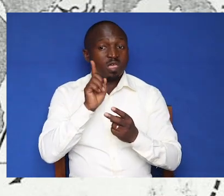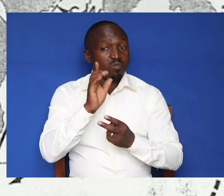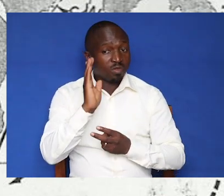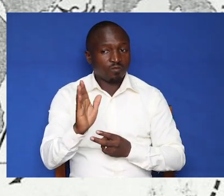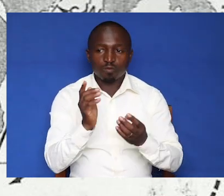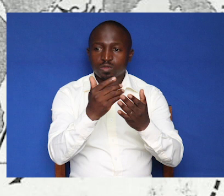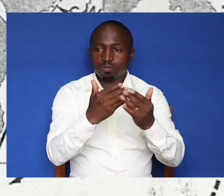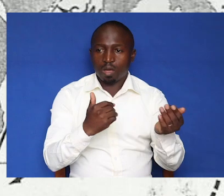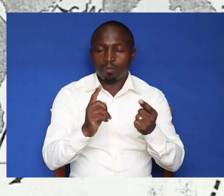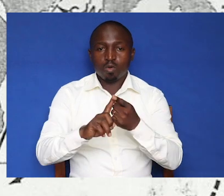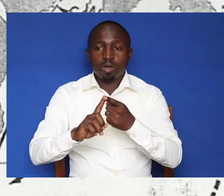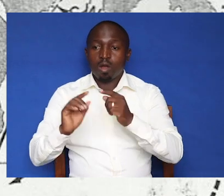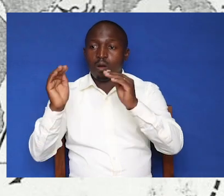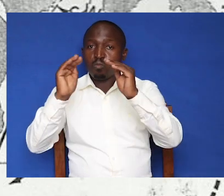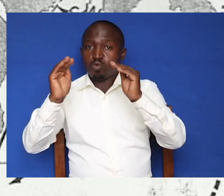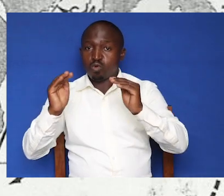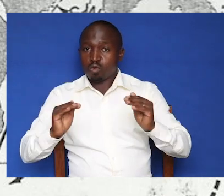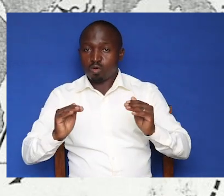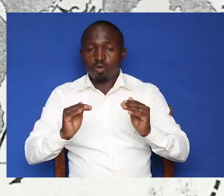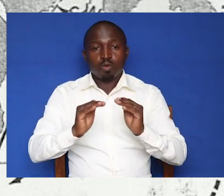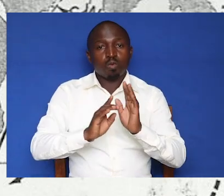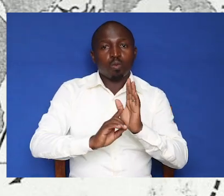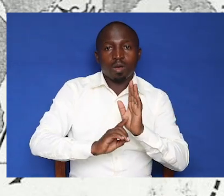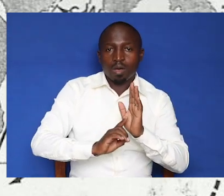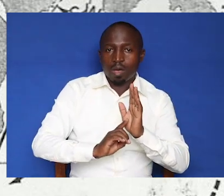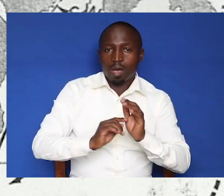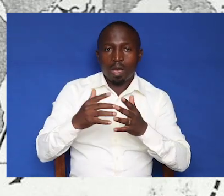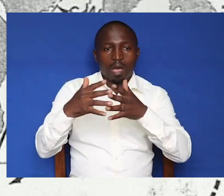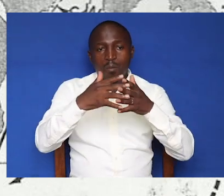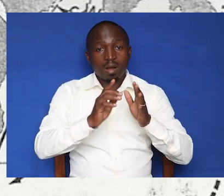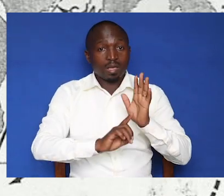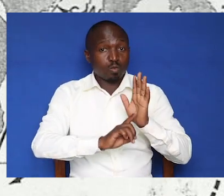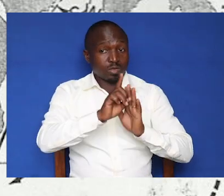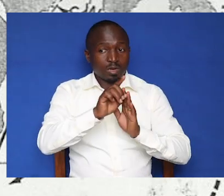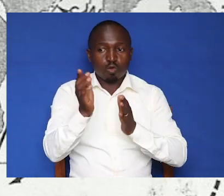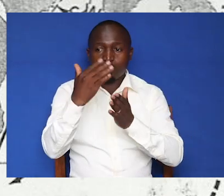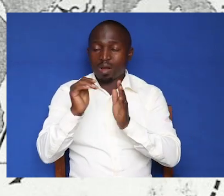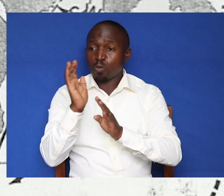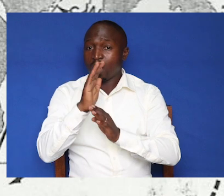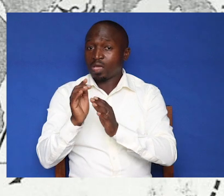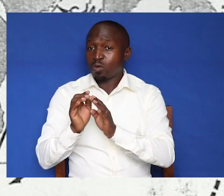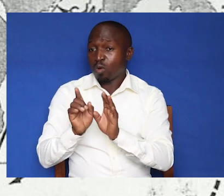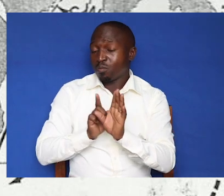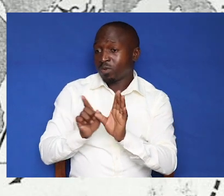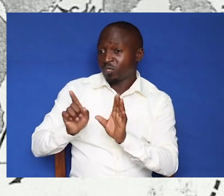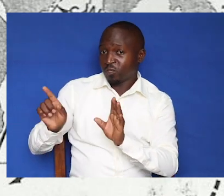of North American on its western side. You can make another